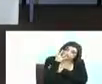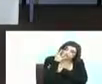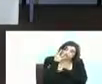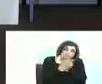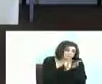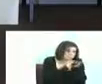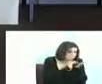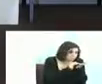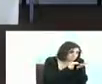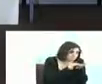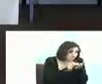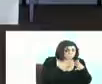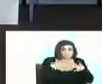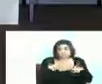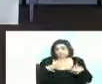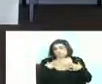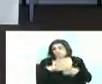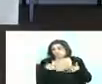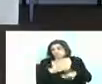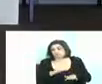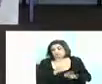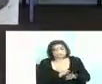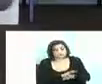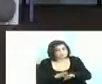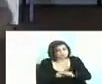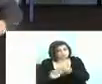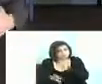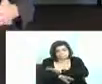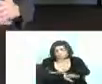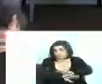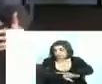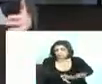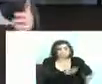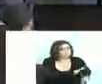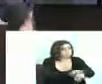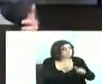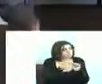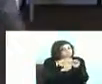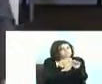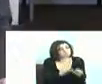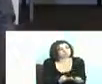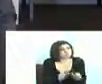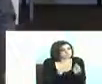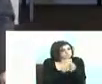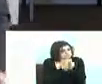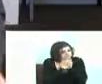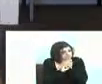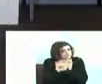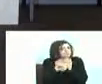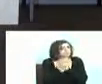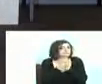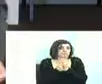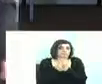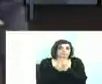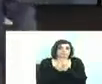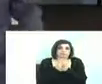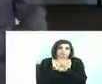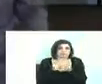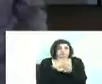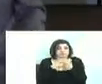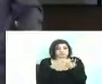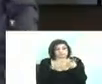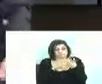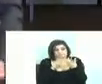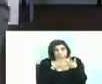up, off, and to get up and continue onward with that journey. And then the